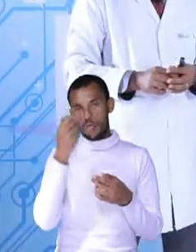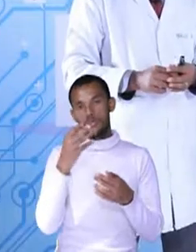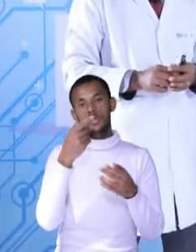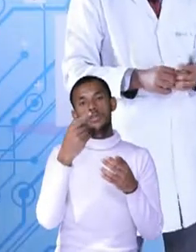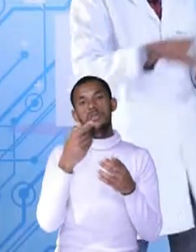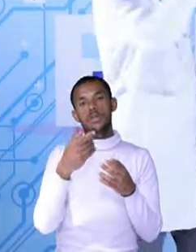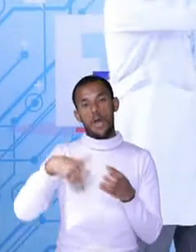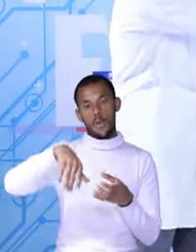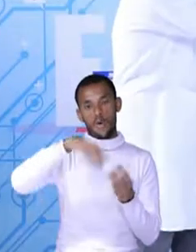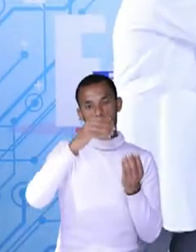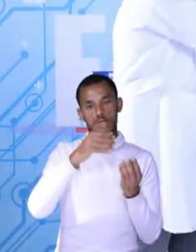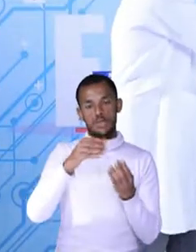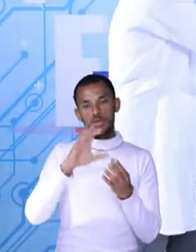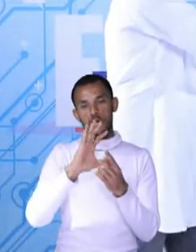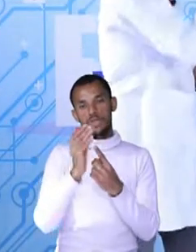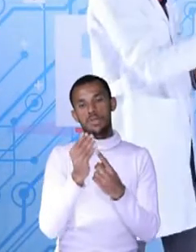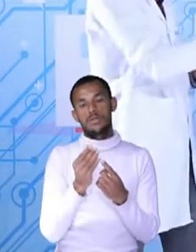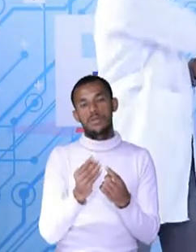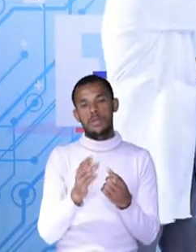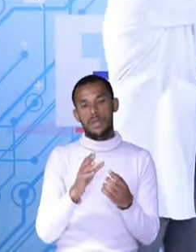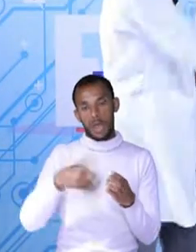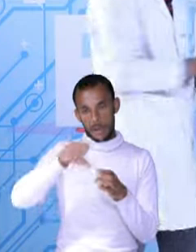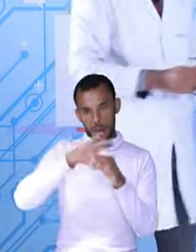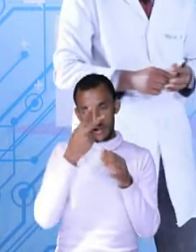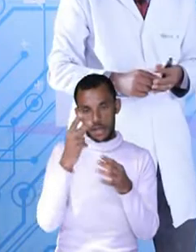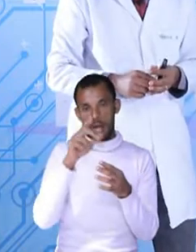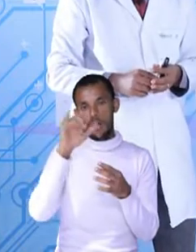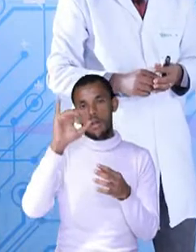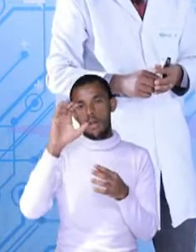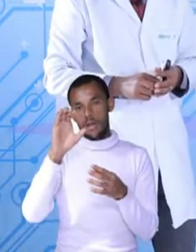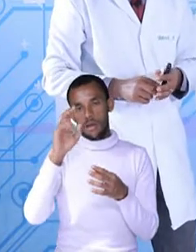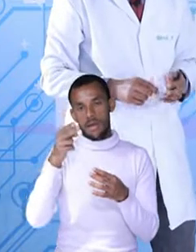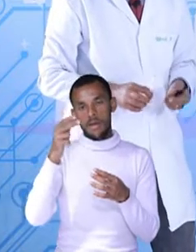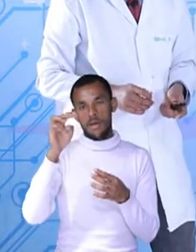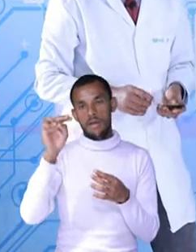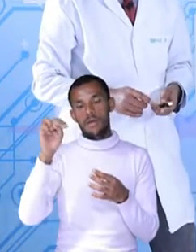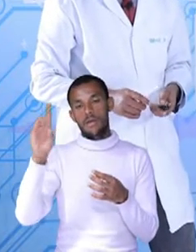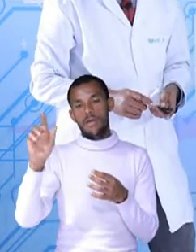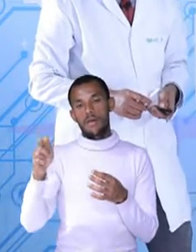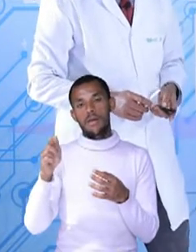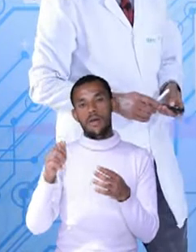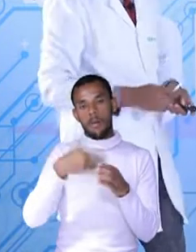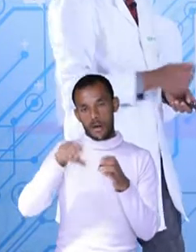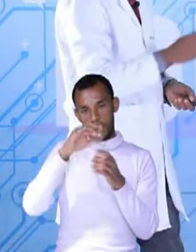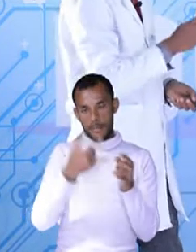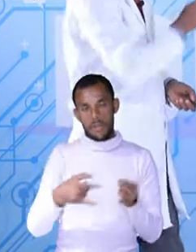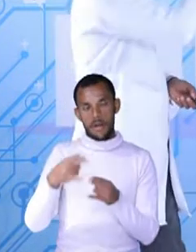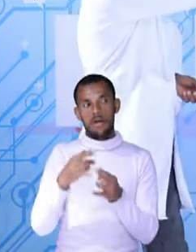cyanide. Because of the chemical cyanide, leaching is an example of a chemical method.